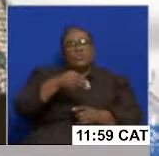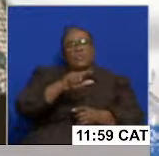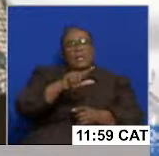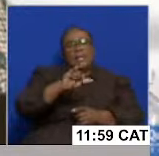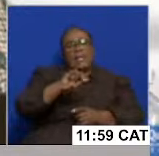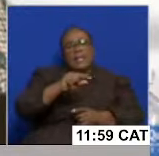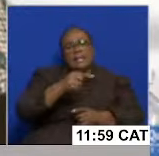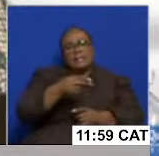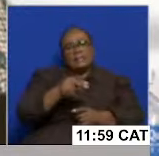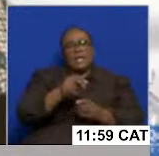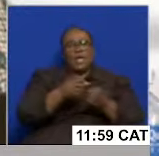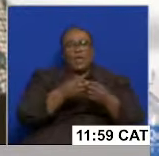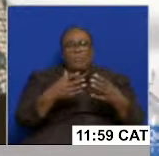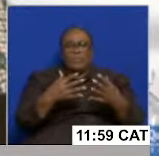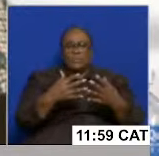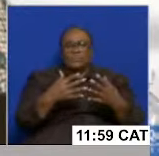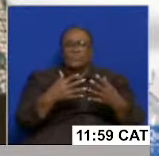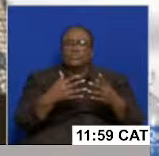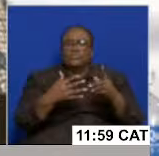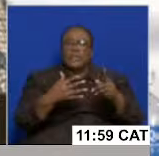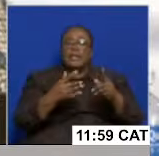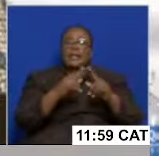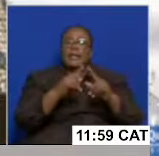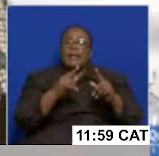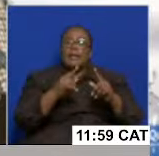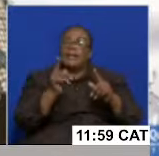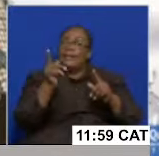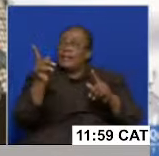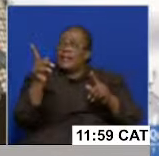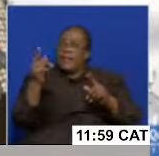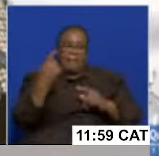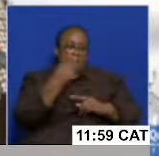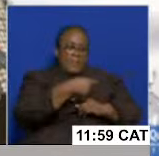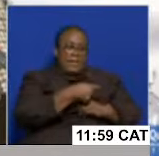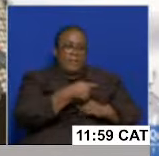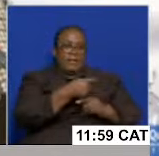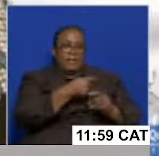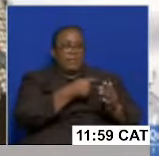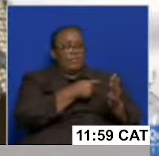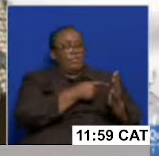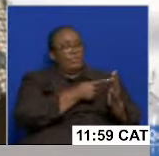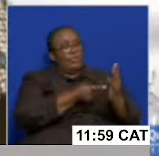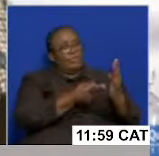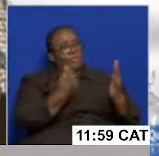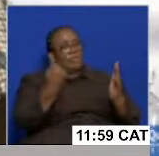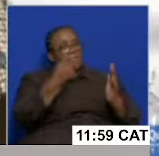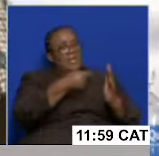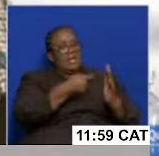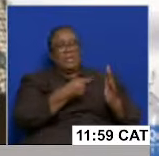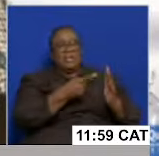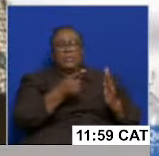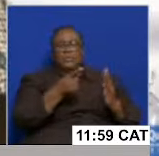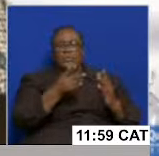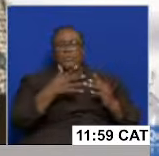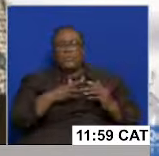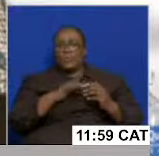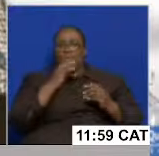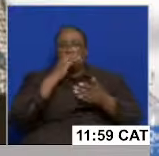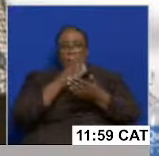to yourselves and the 4 other individuals, is there a comment that you would like to make between the differences in those